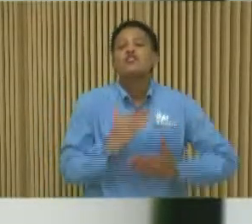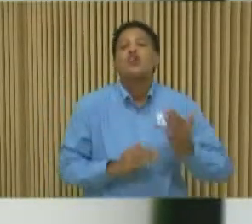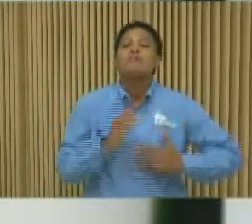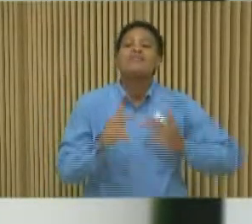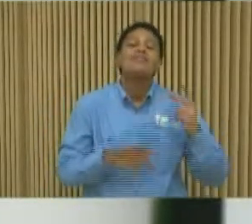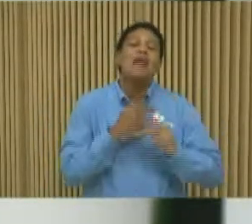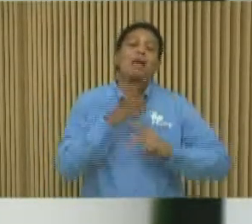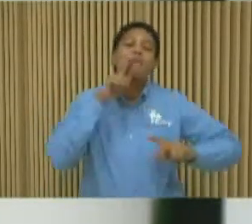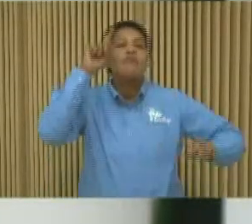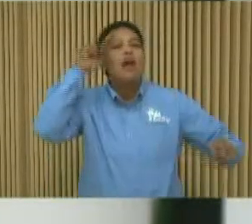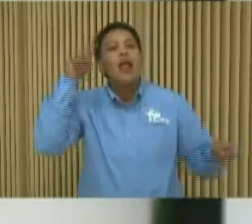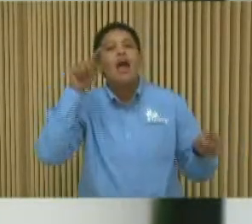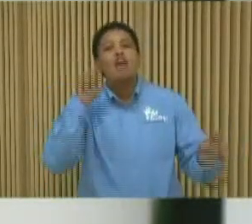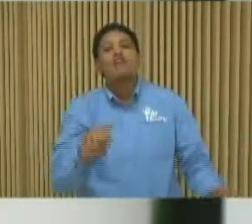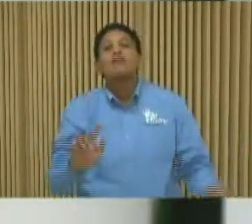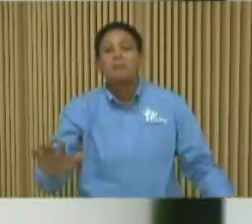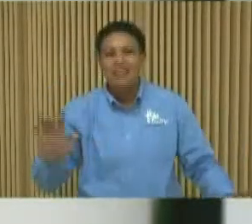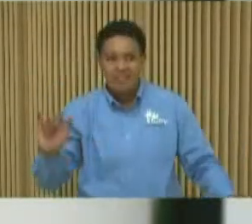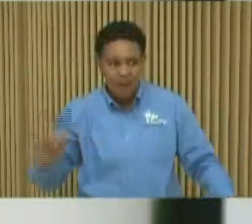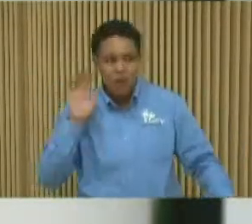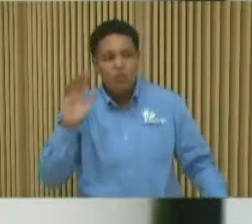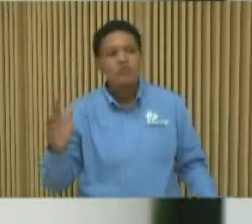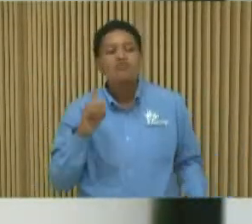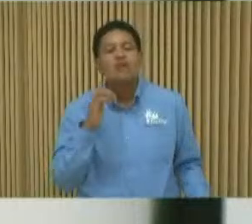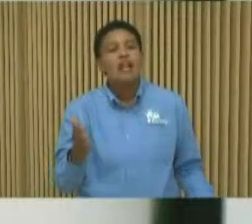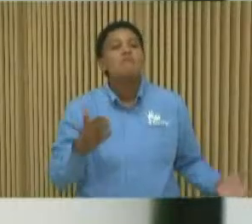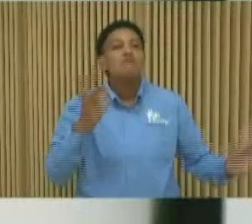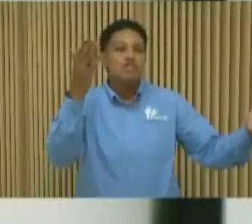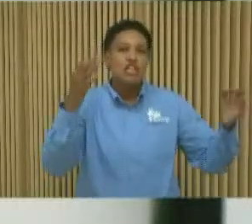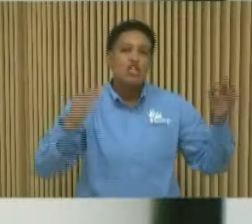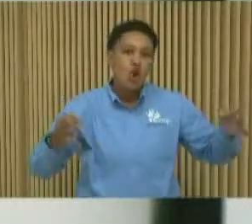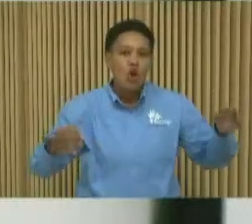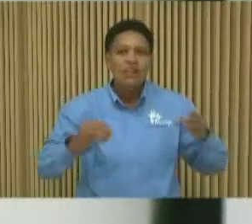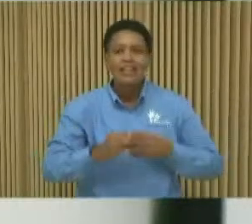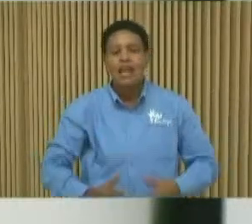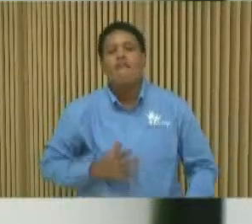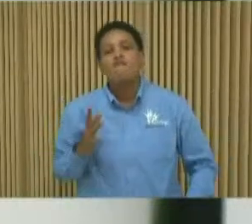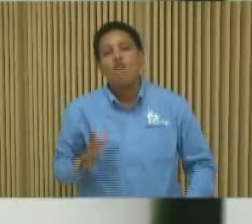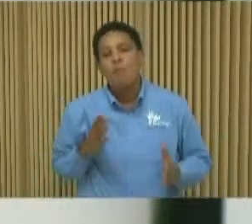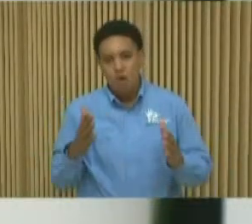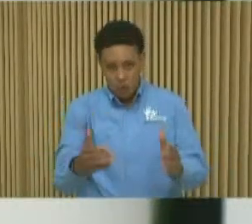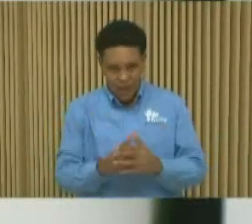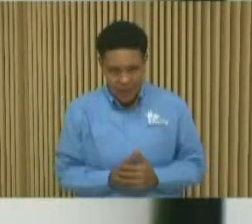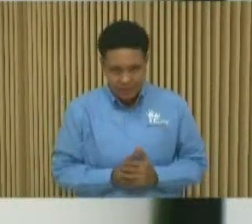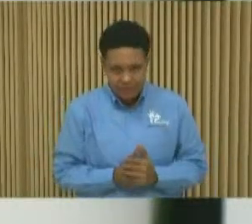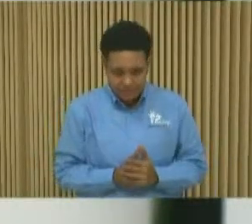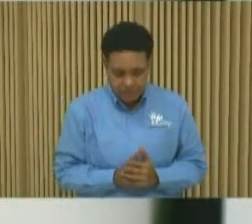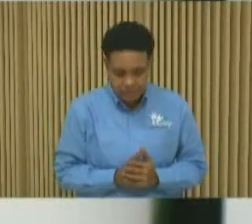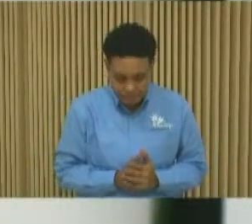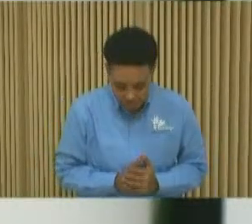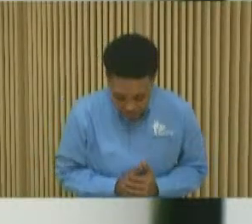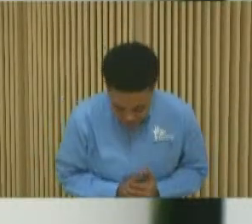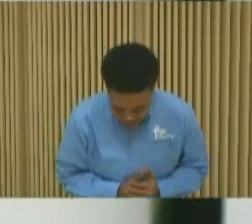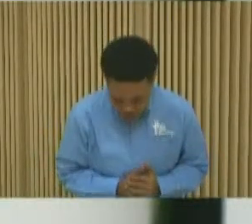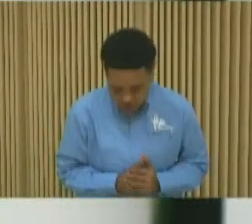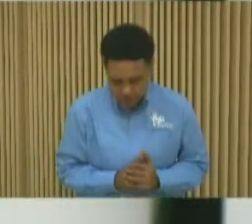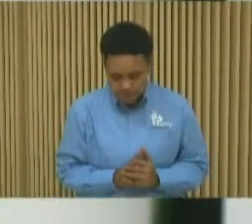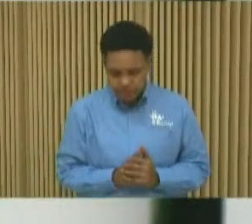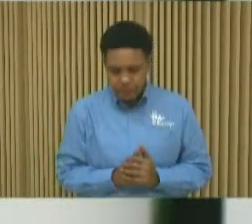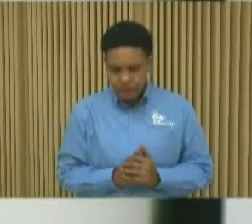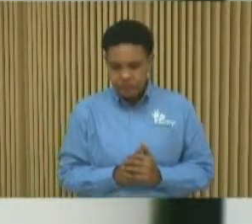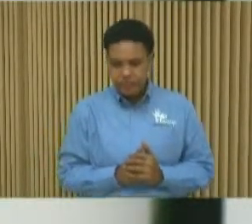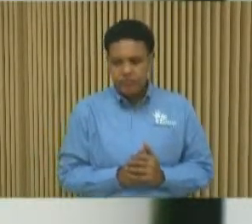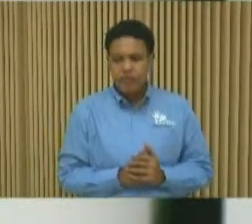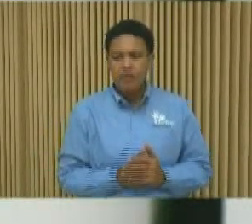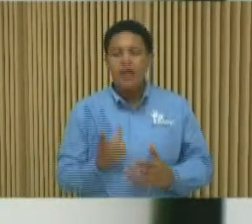of agreement, and then that would then be presented to the court in a formal manner. Sorry. Yes. But I think